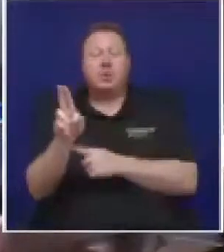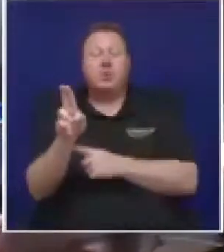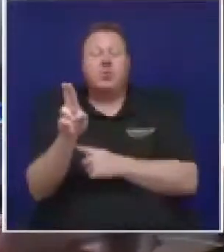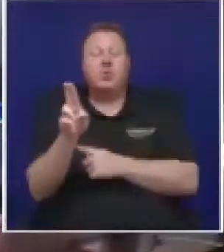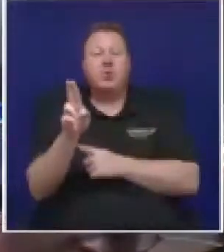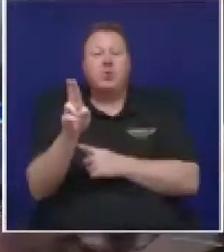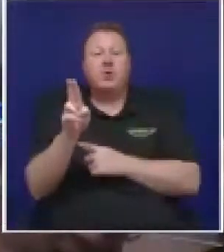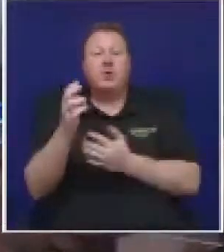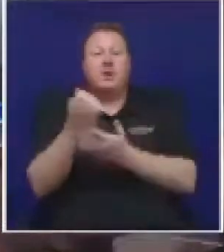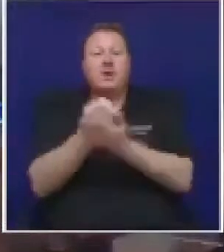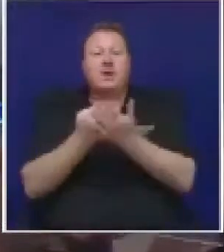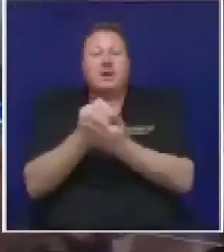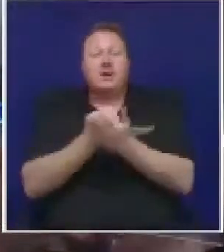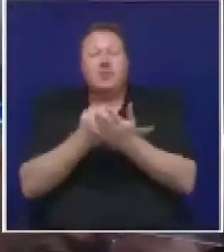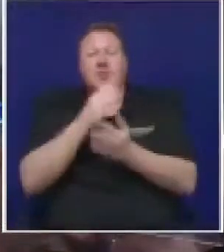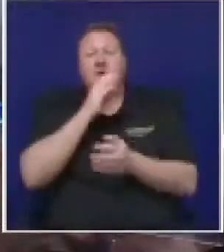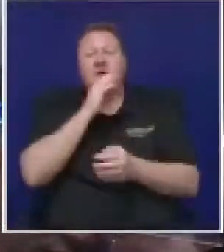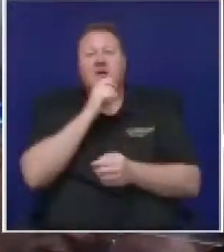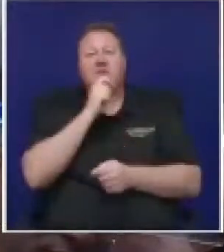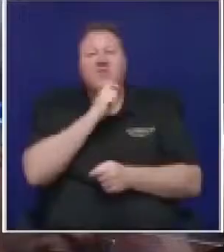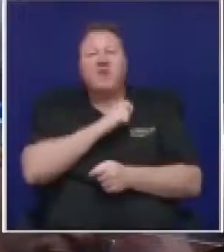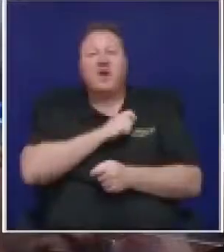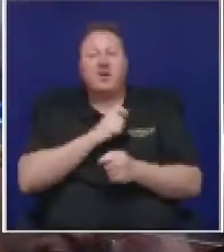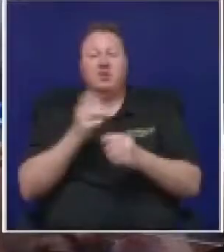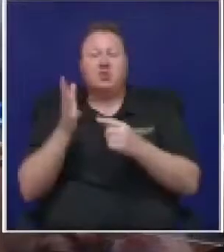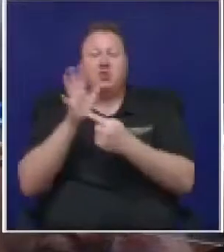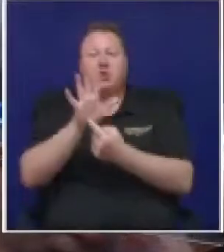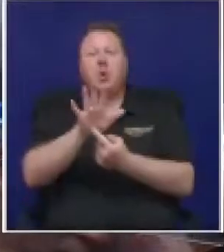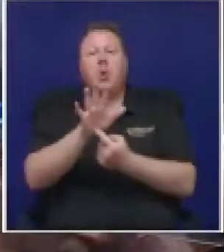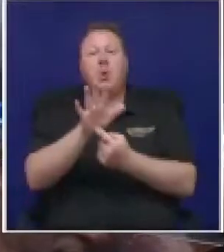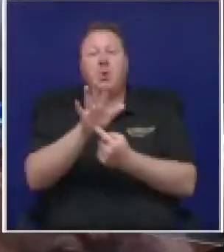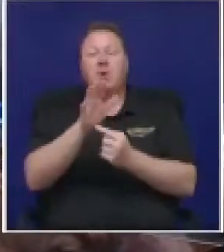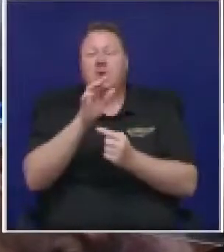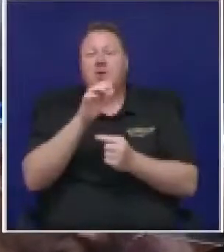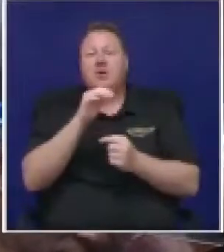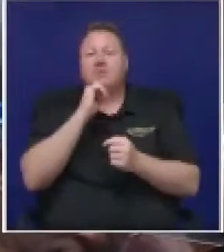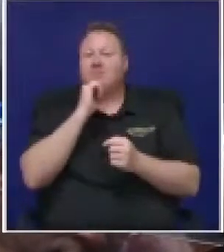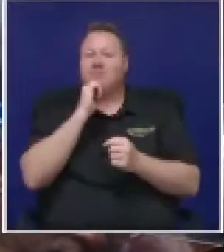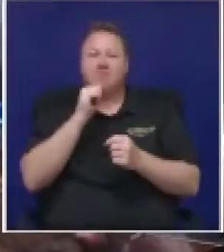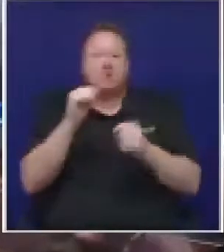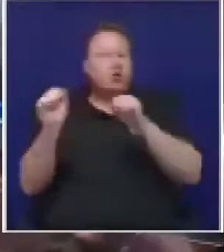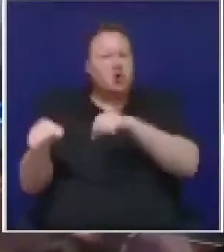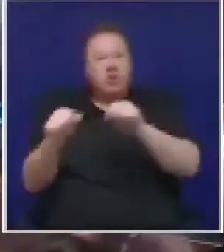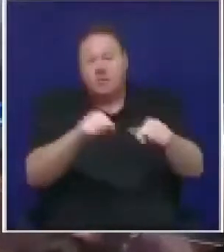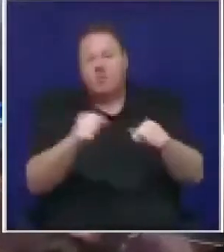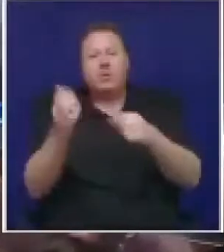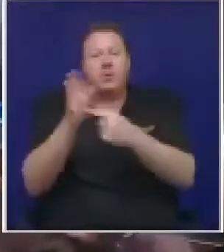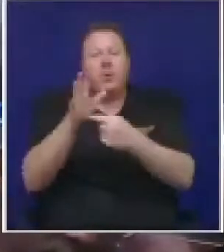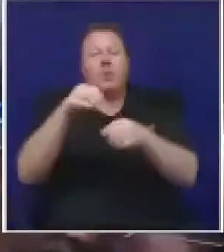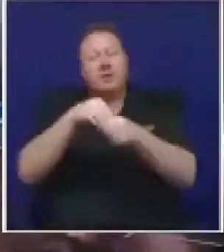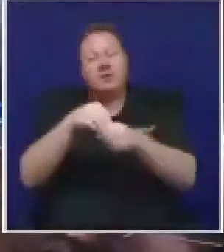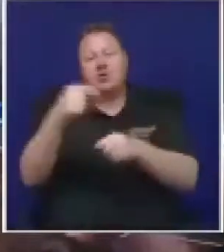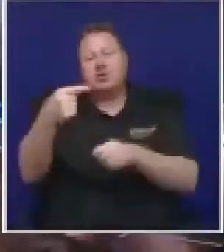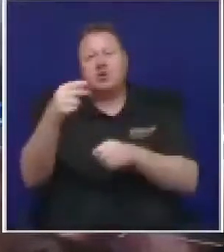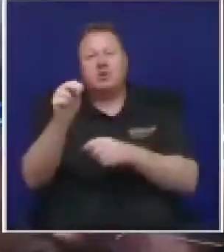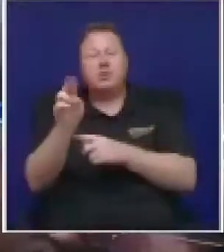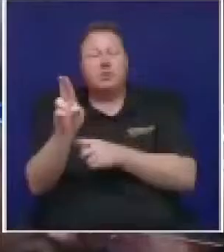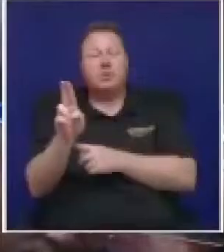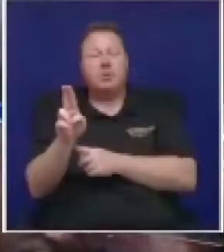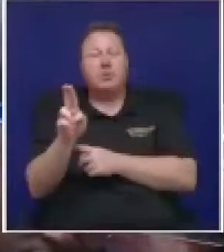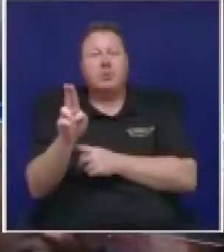factors reflect a fundamental disagreement within the GNU, and which contributed to the previous budget